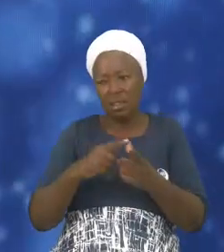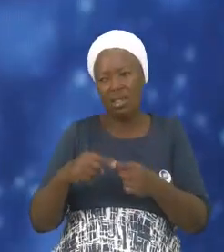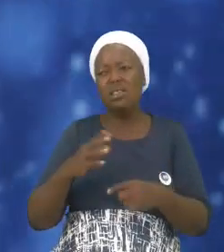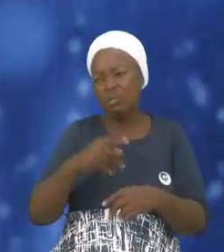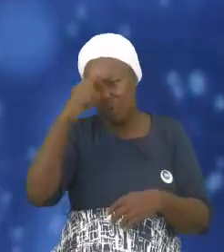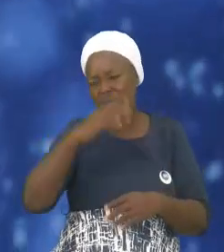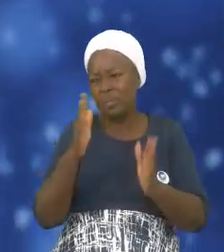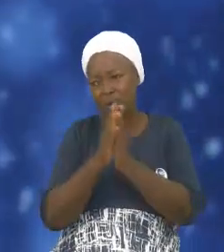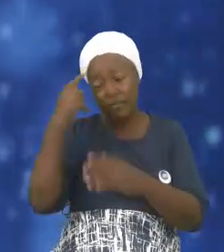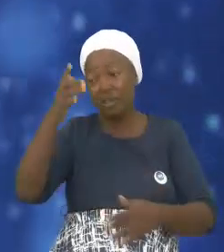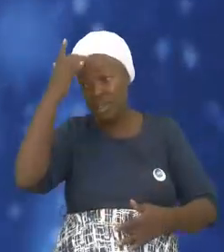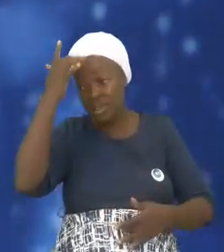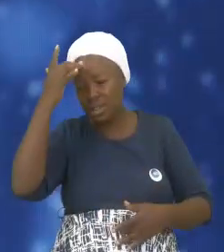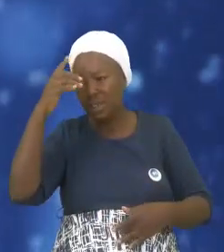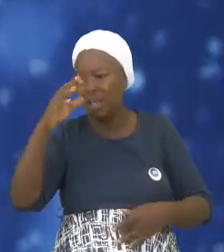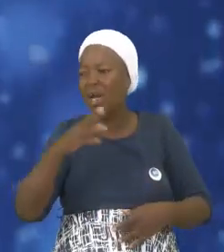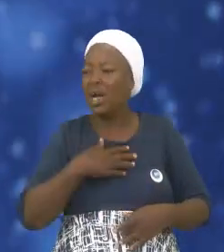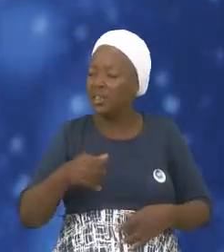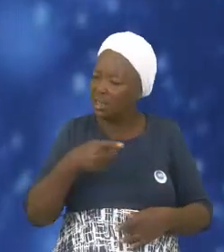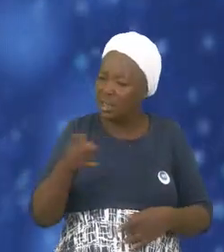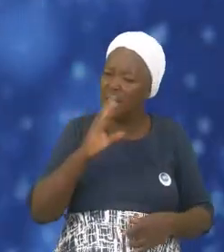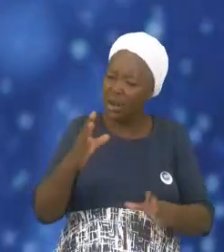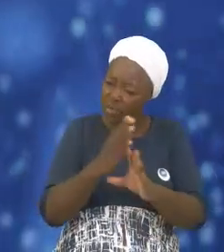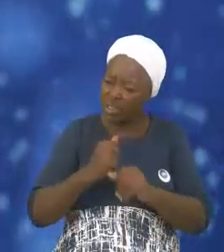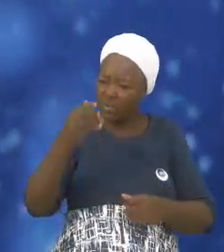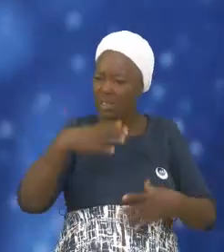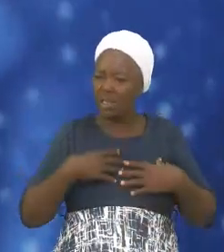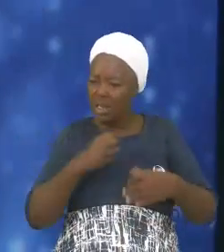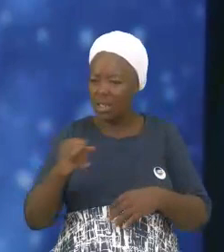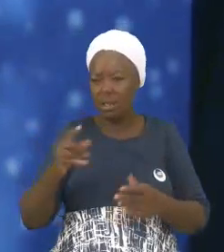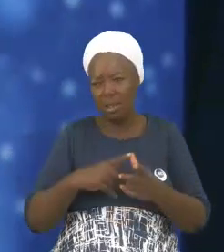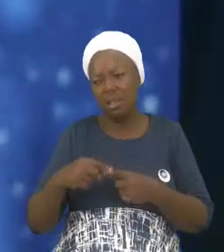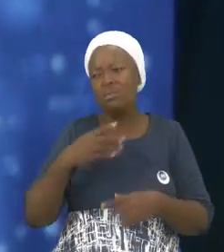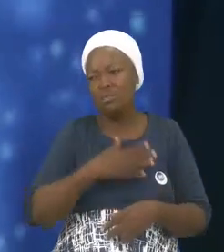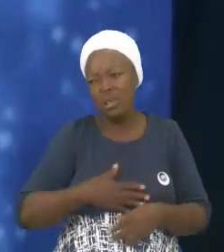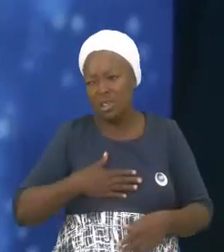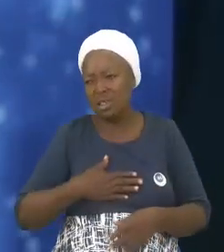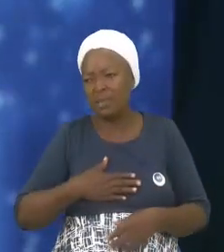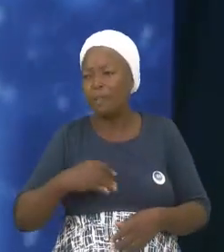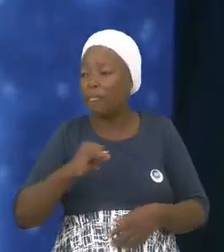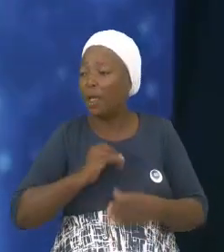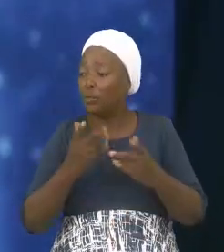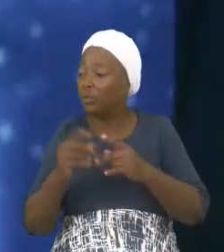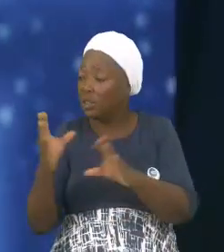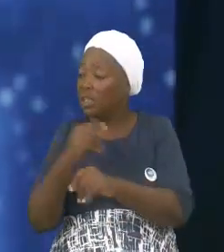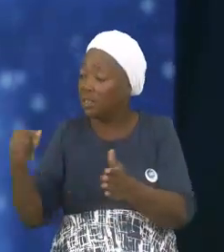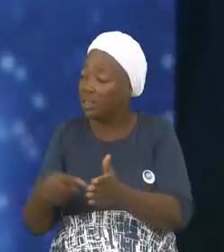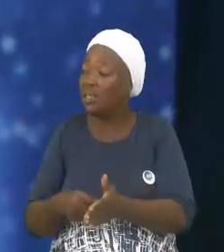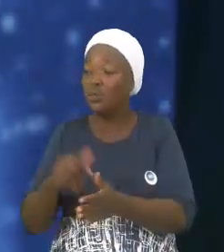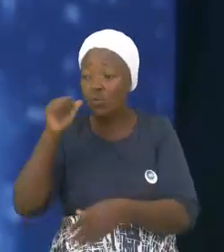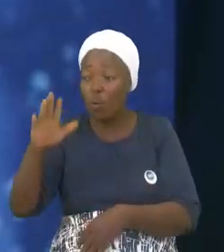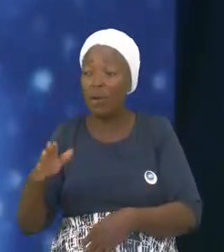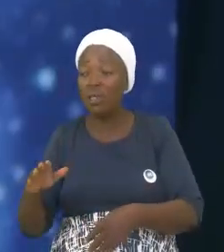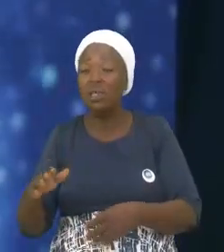sick, and they are healed. And the woman said, I want to take this Korean woman, I want